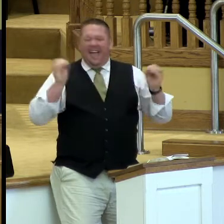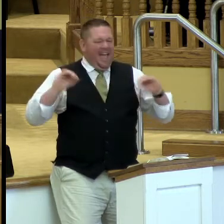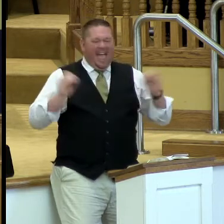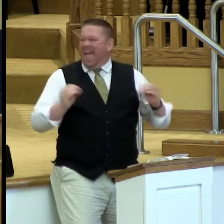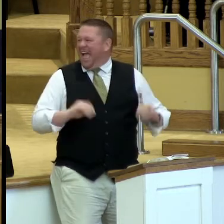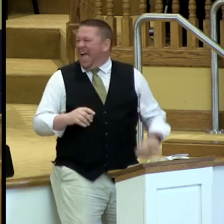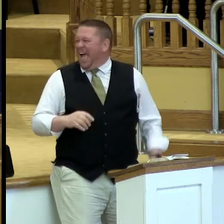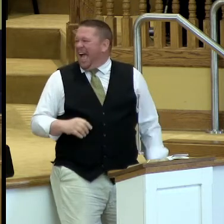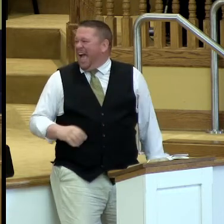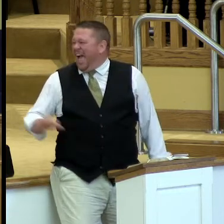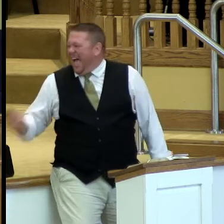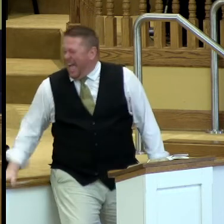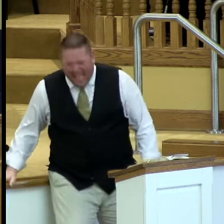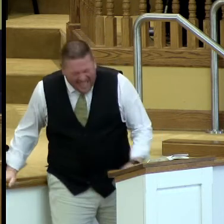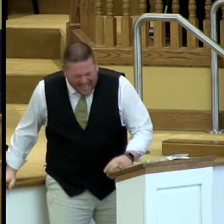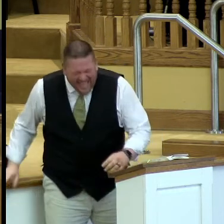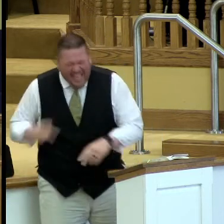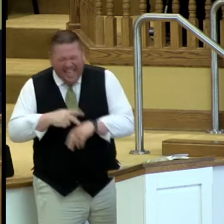nothing.